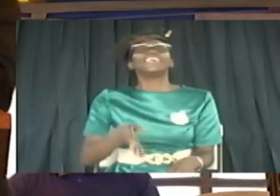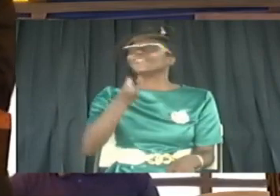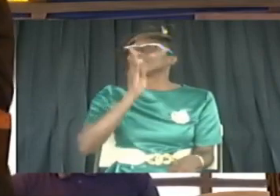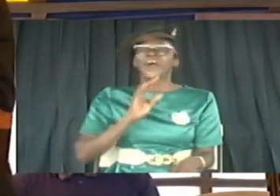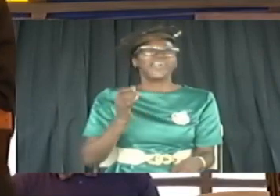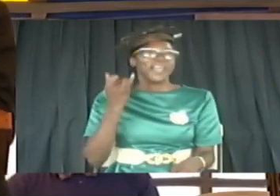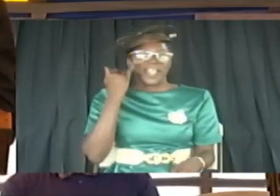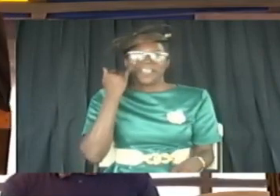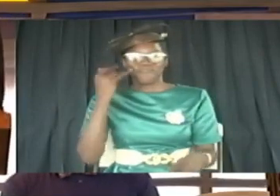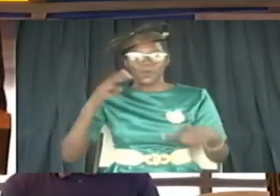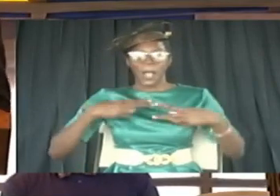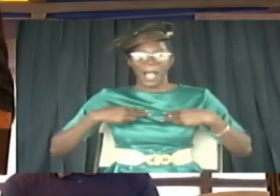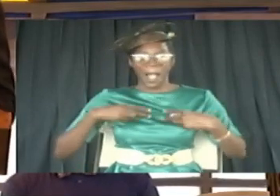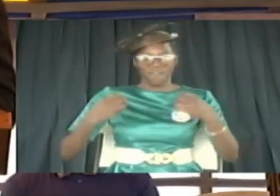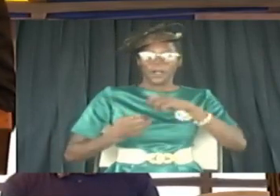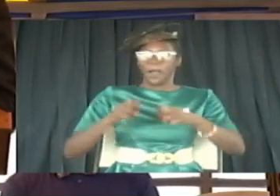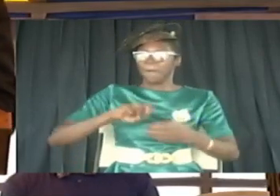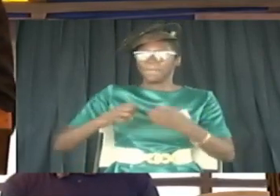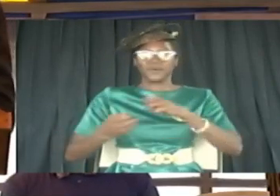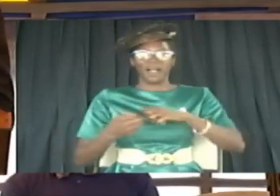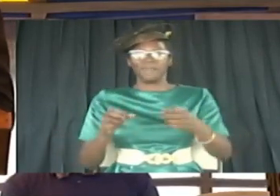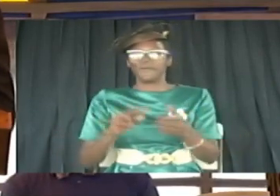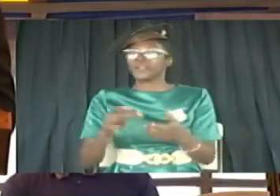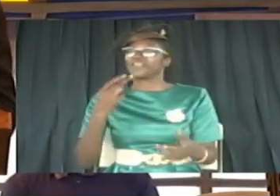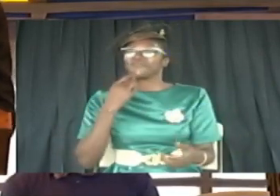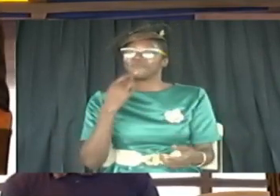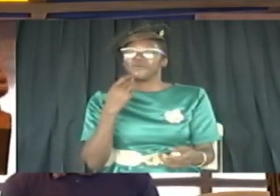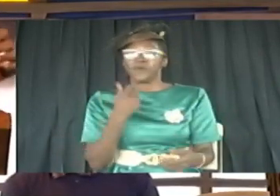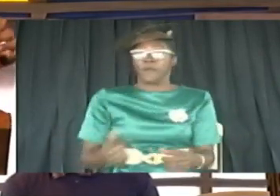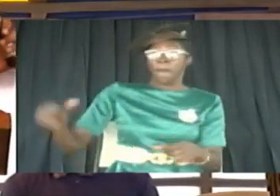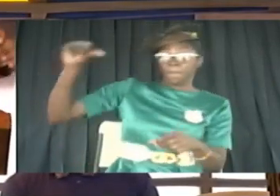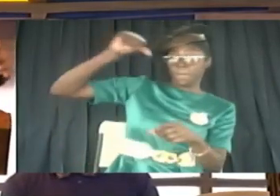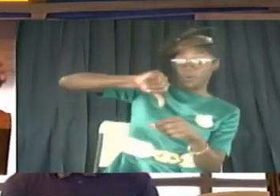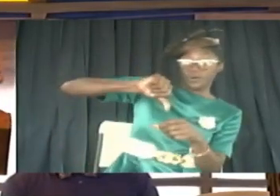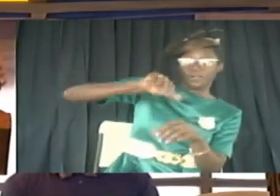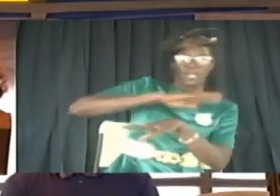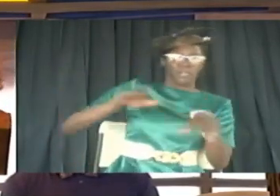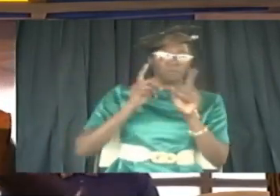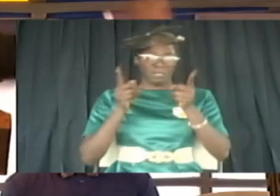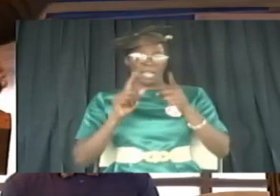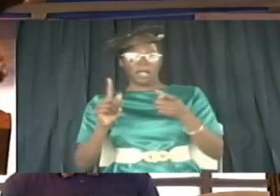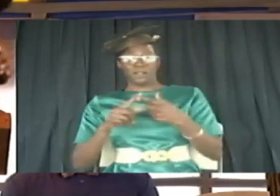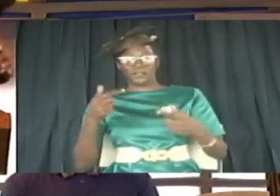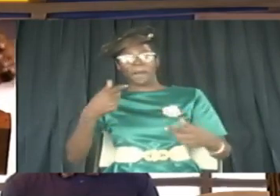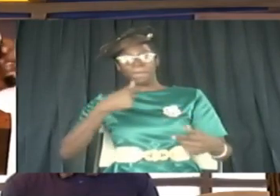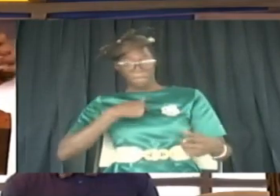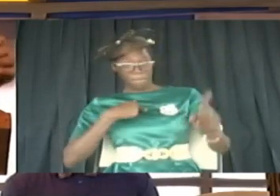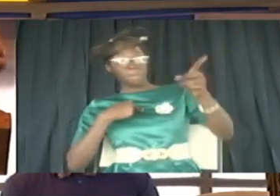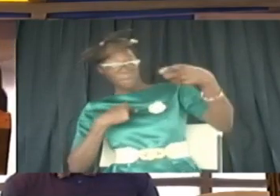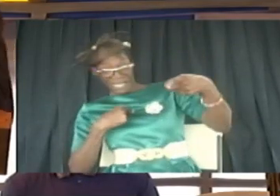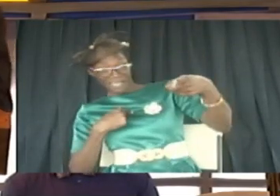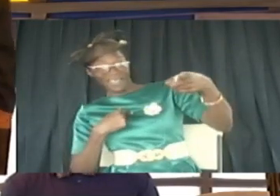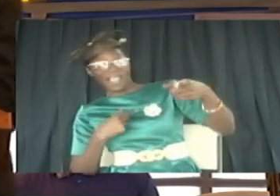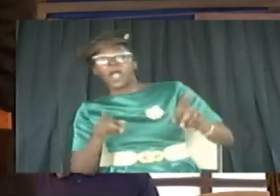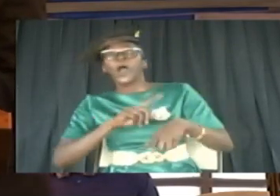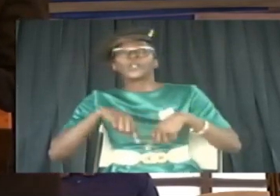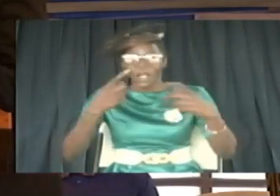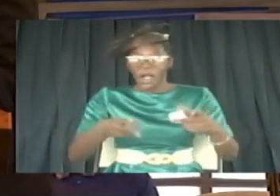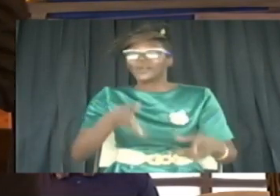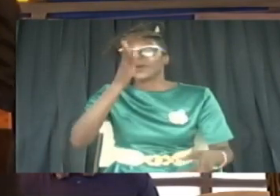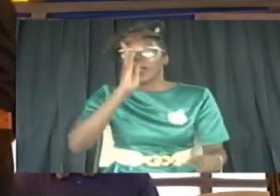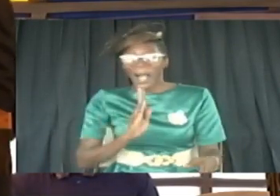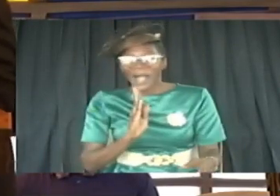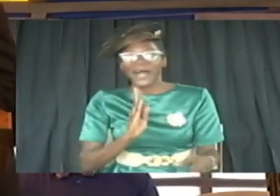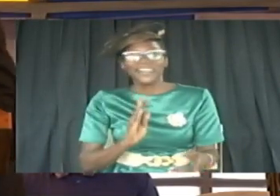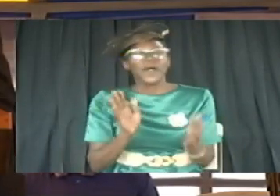have a problem with his favor being poured out upon me, don't talk to me. Go talk to him. Oh, can we praise